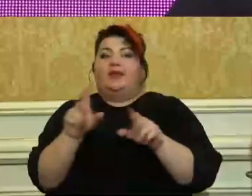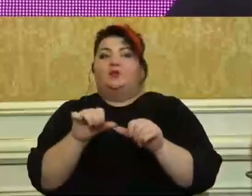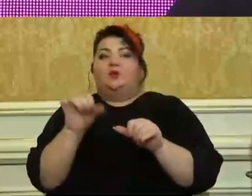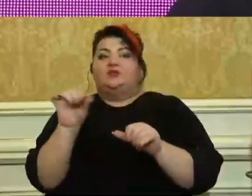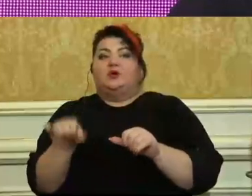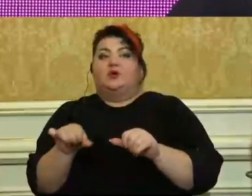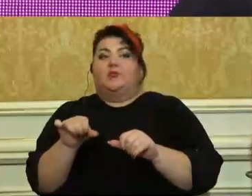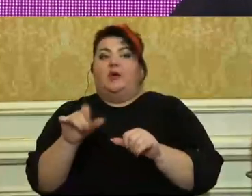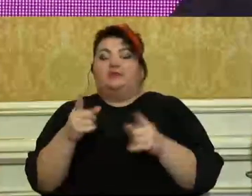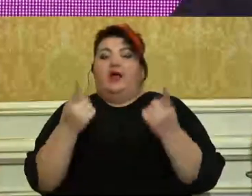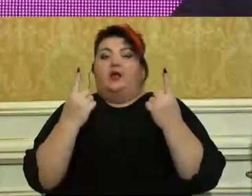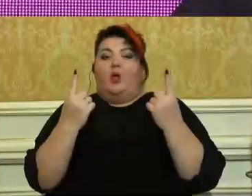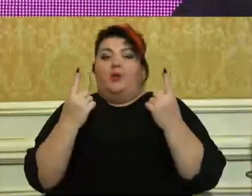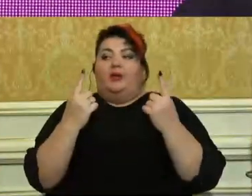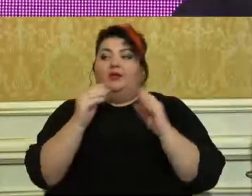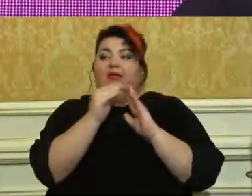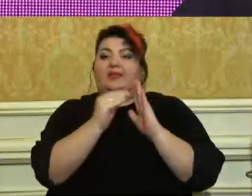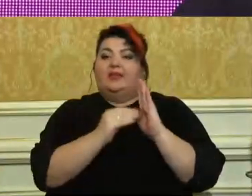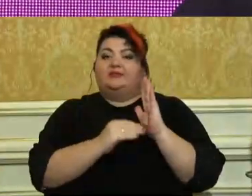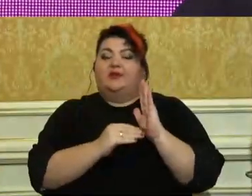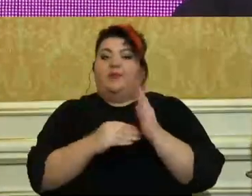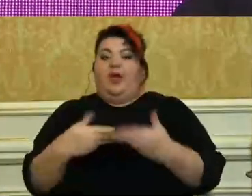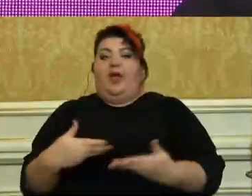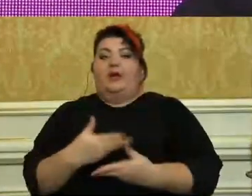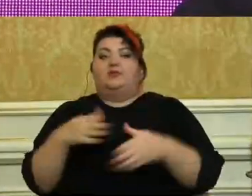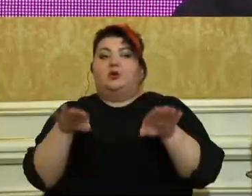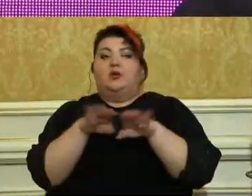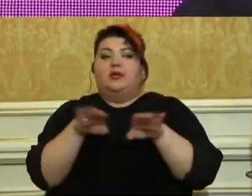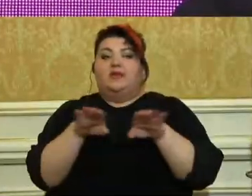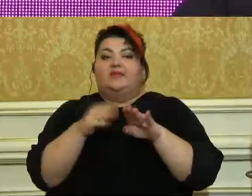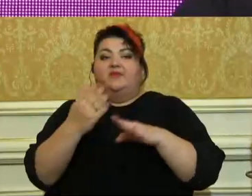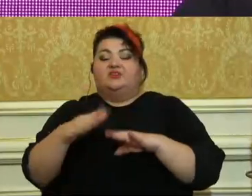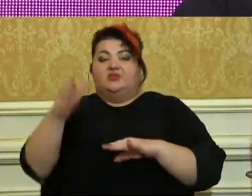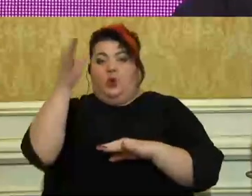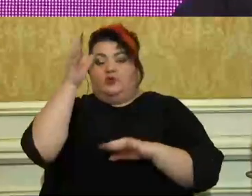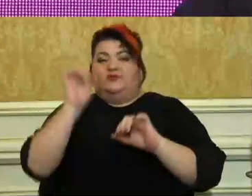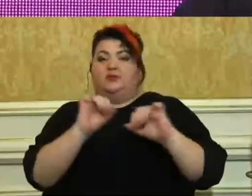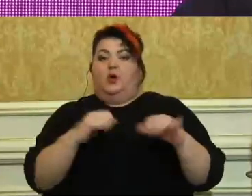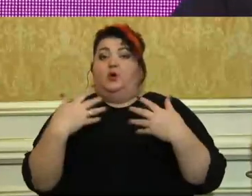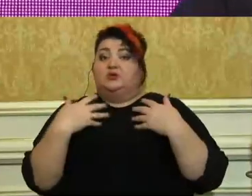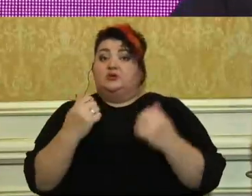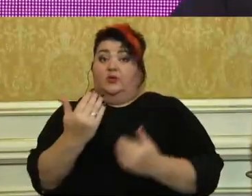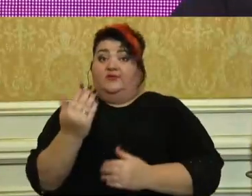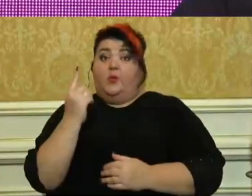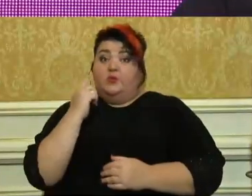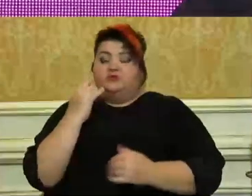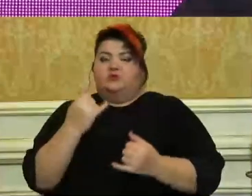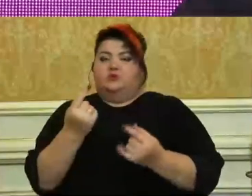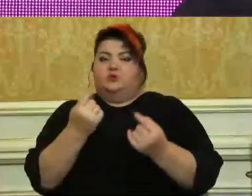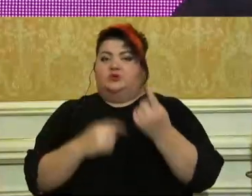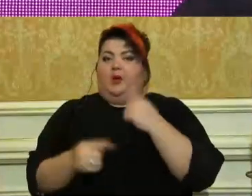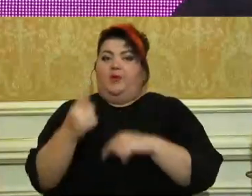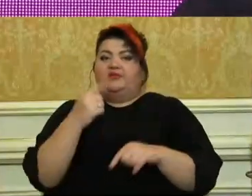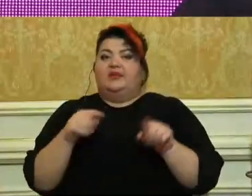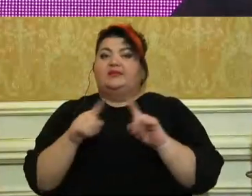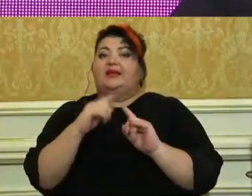parity, and especially according with the global indexes of the global equality, especially in the fields of